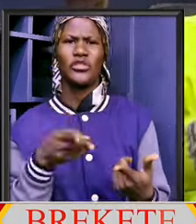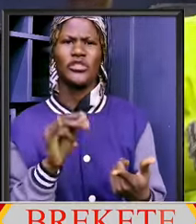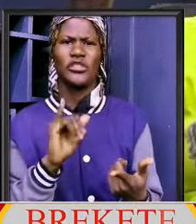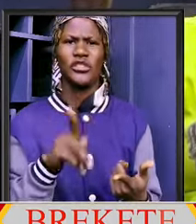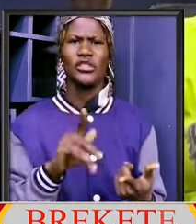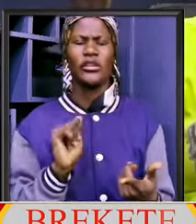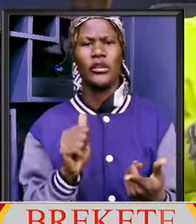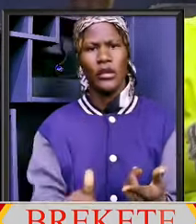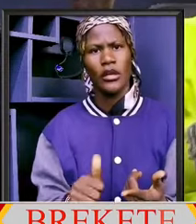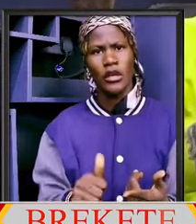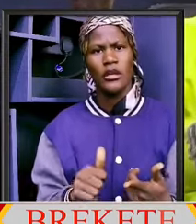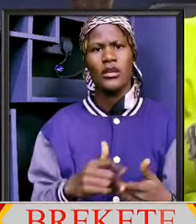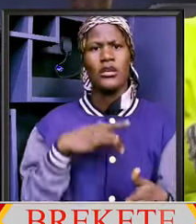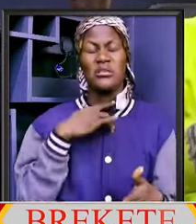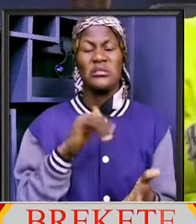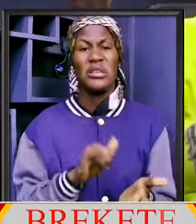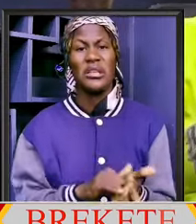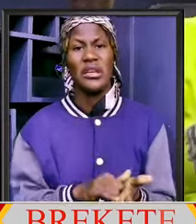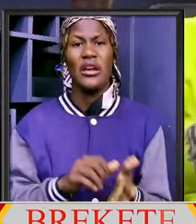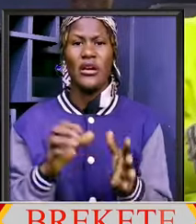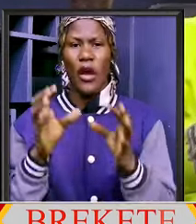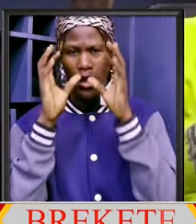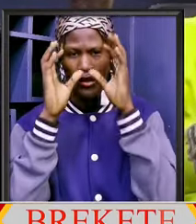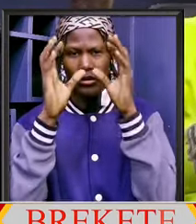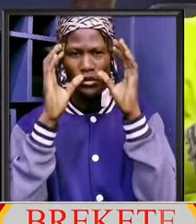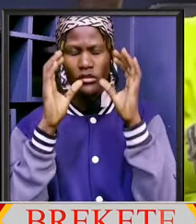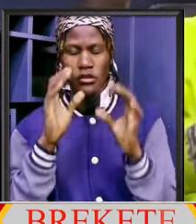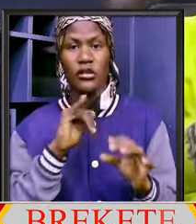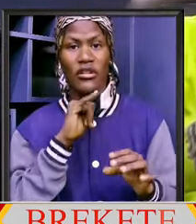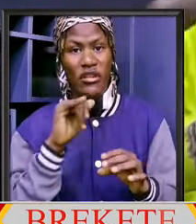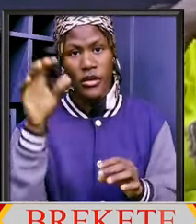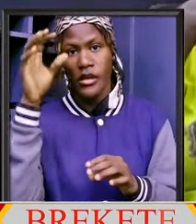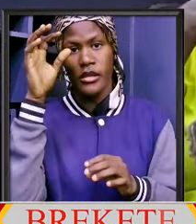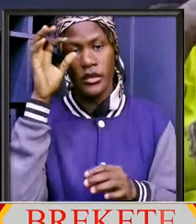their concentration na eye.